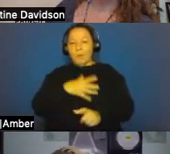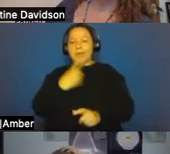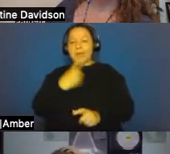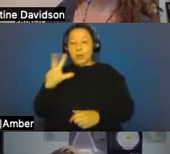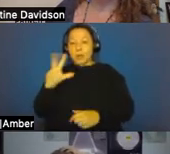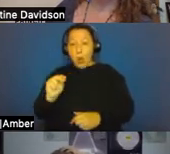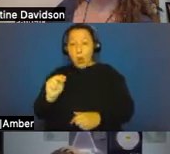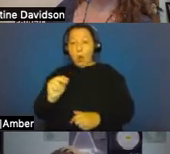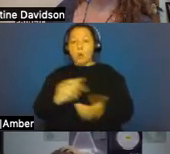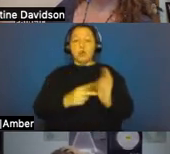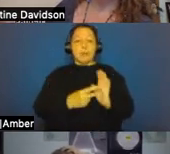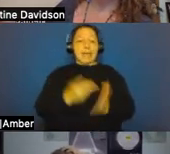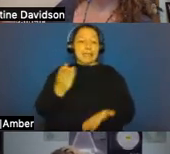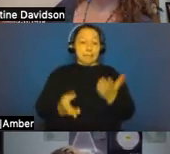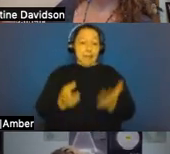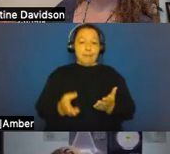Okay.